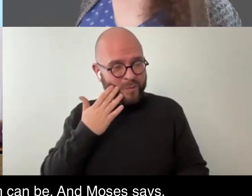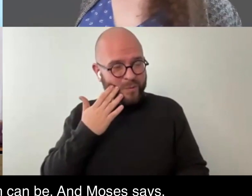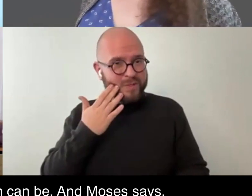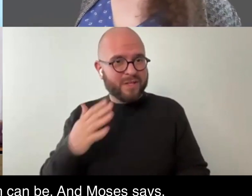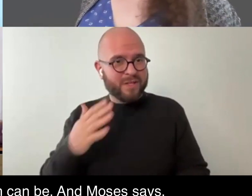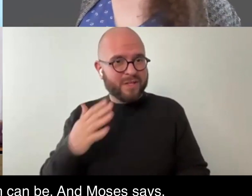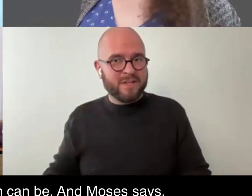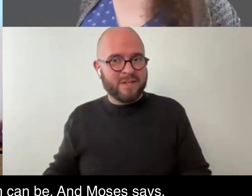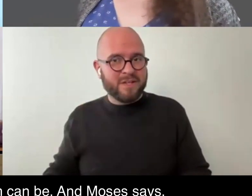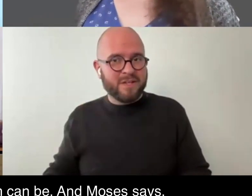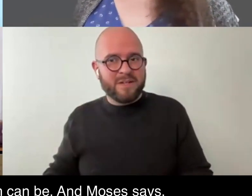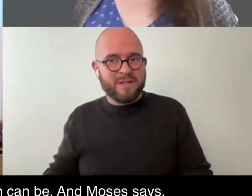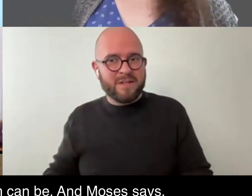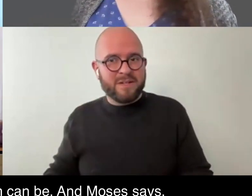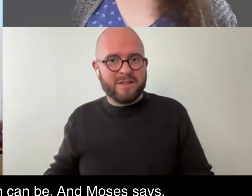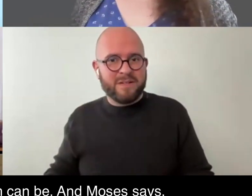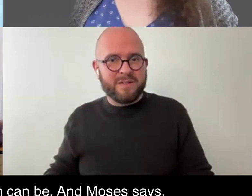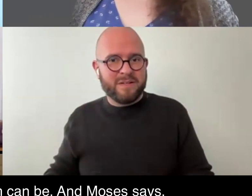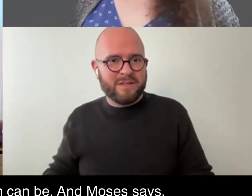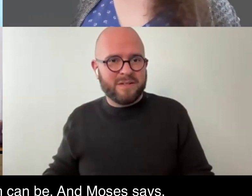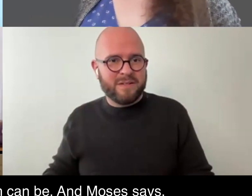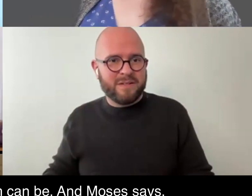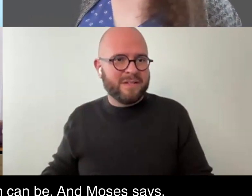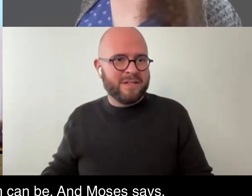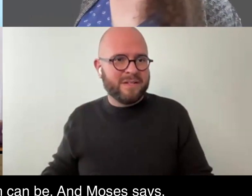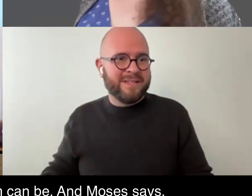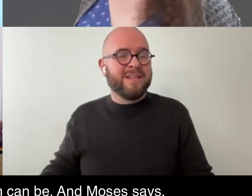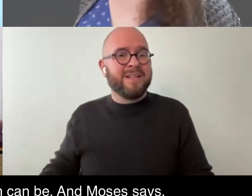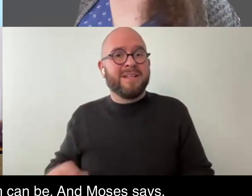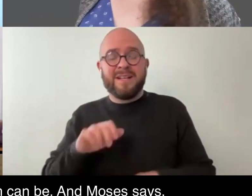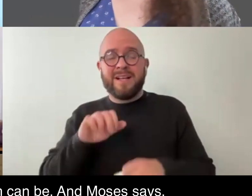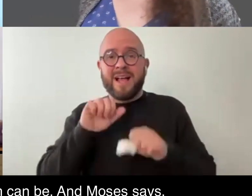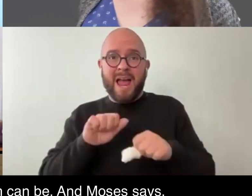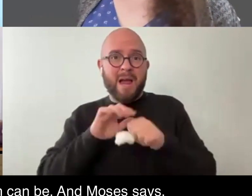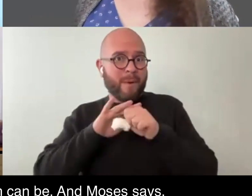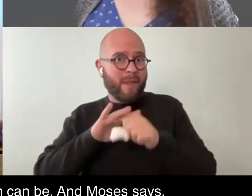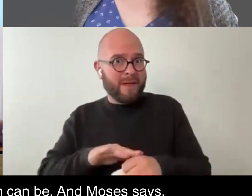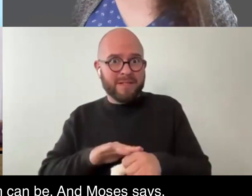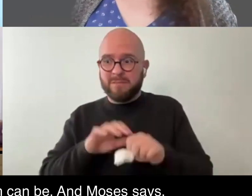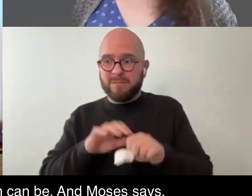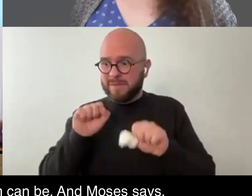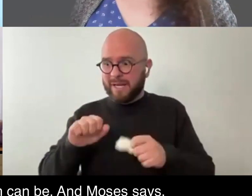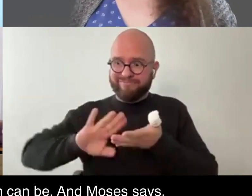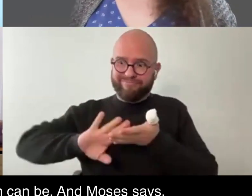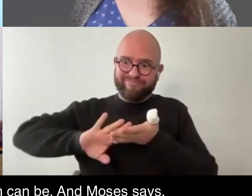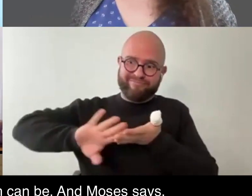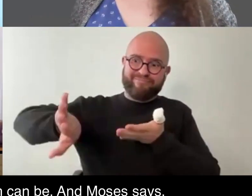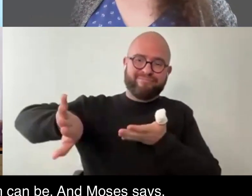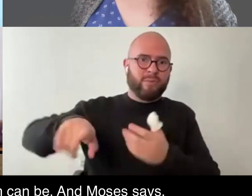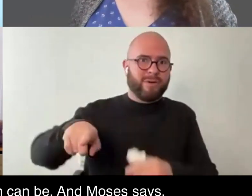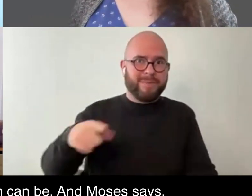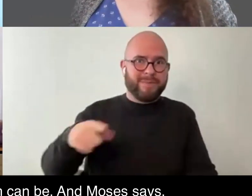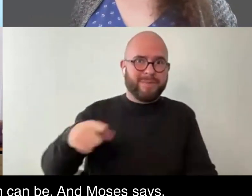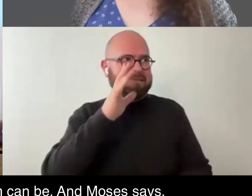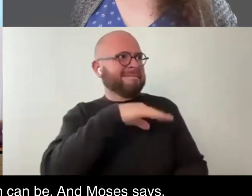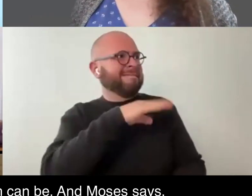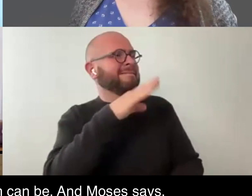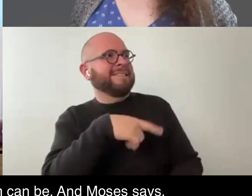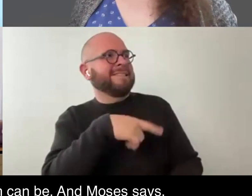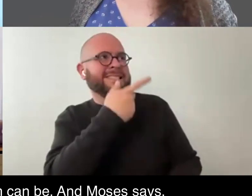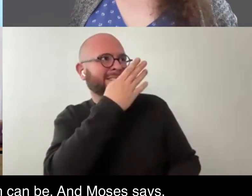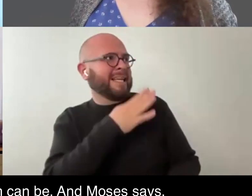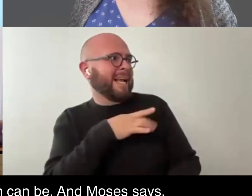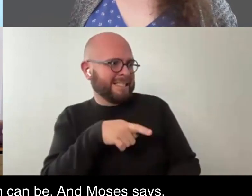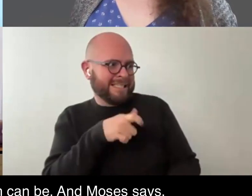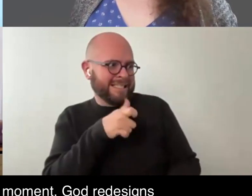and exclusions of ableism can be. And Moses says, look, this is a mismatch. It's